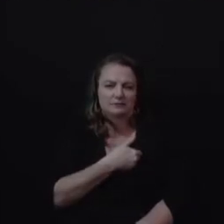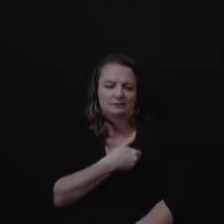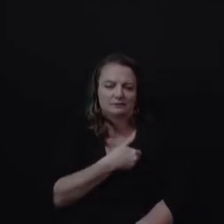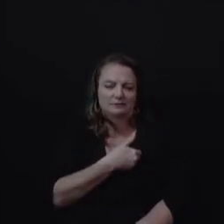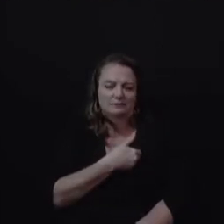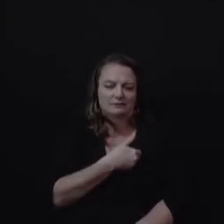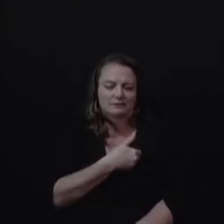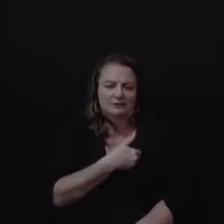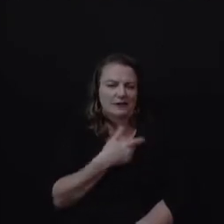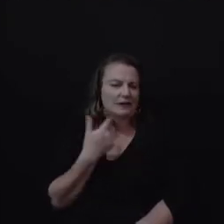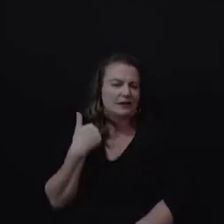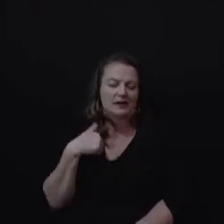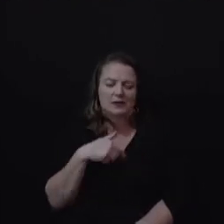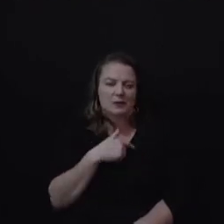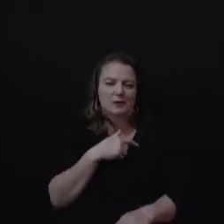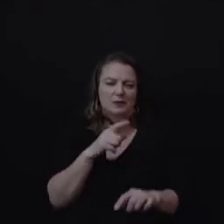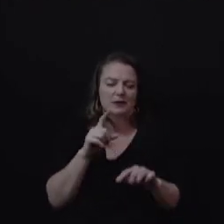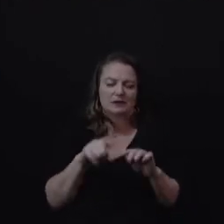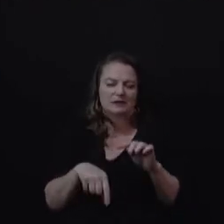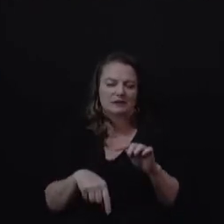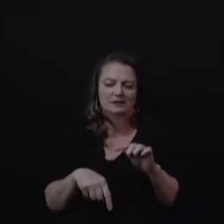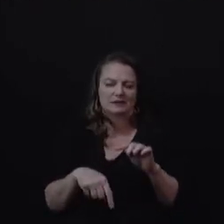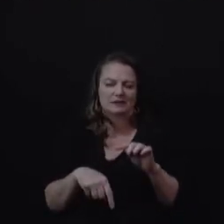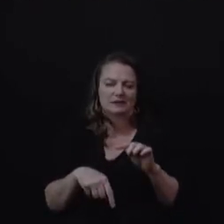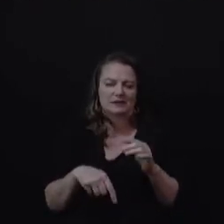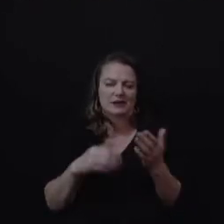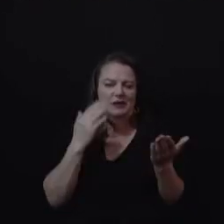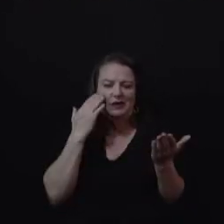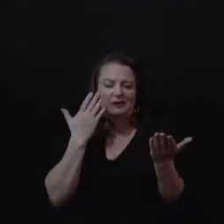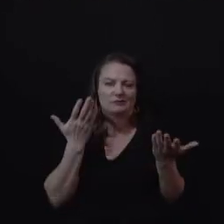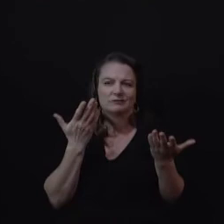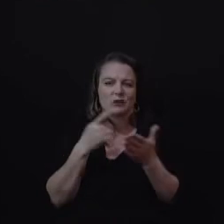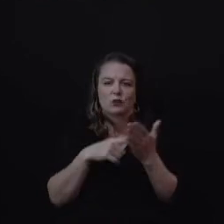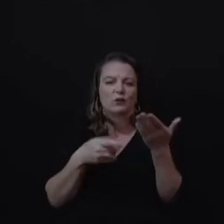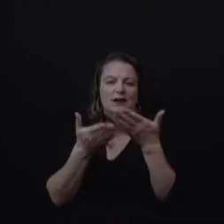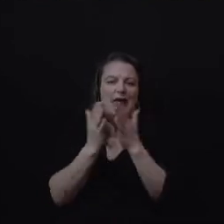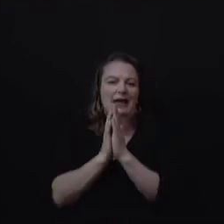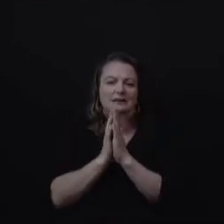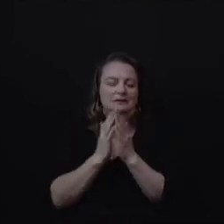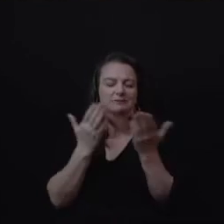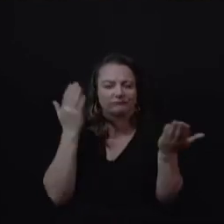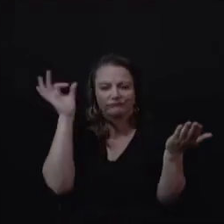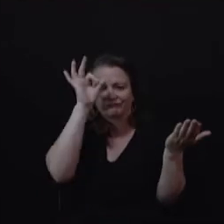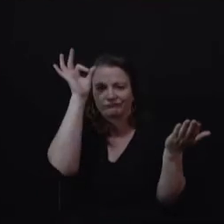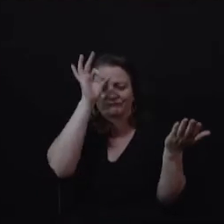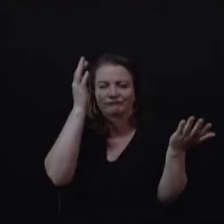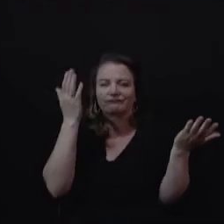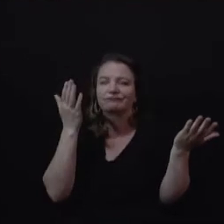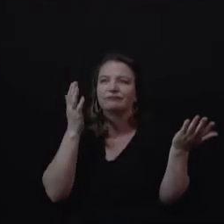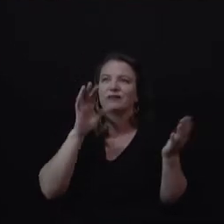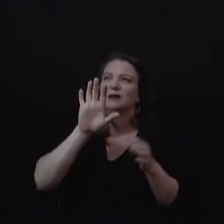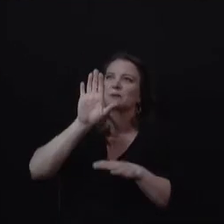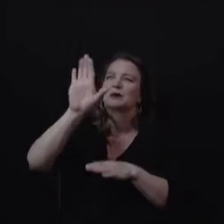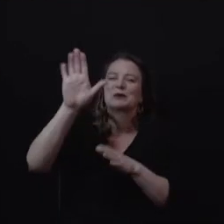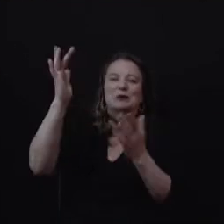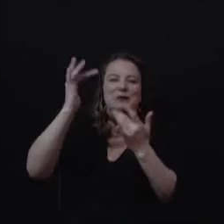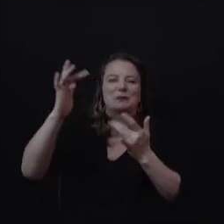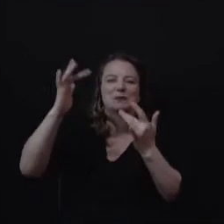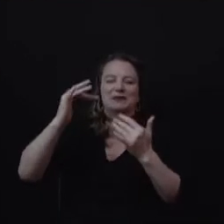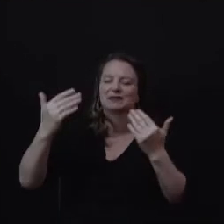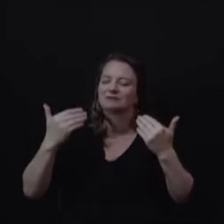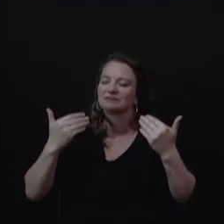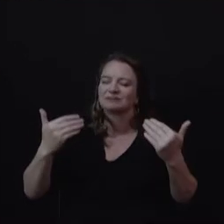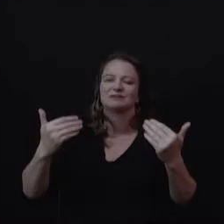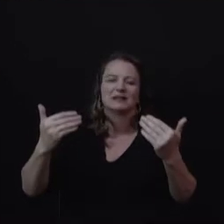When we couldn't even know what to ask for, your mercy showed up in